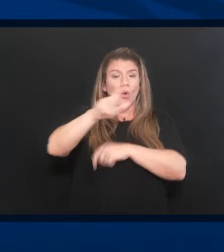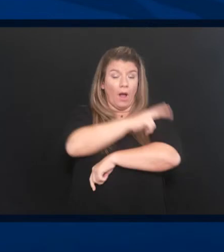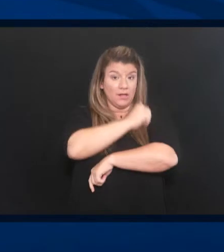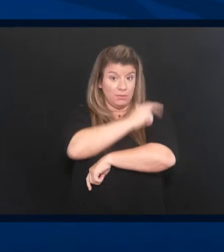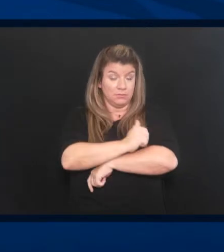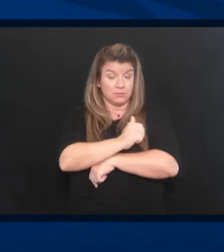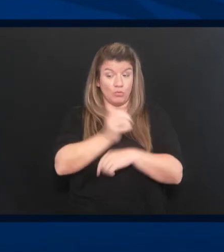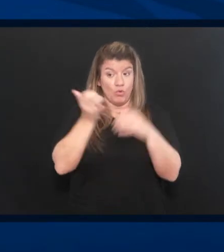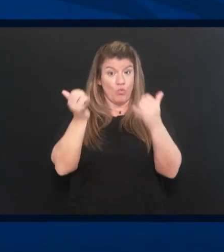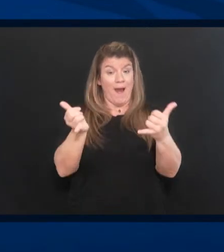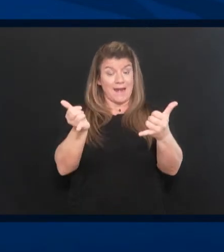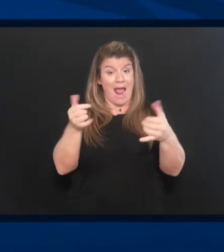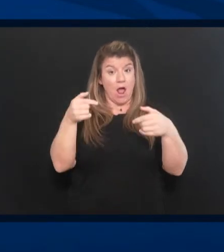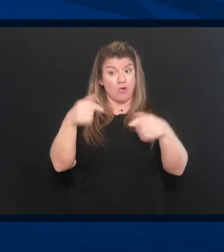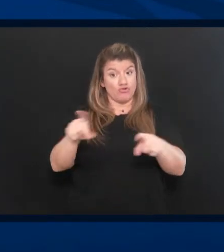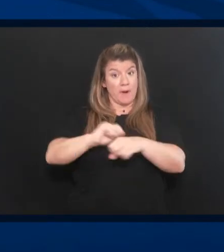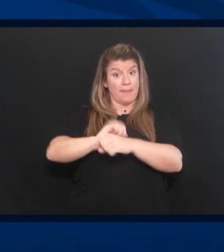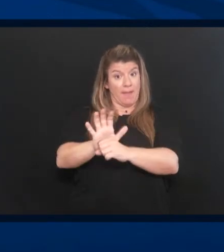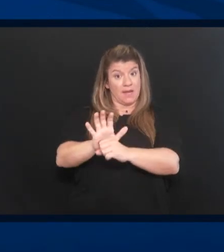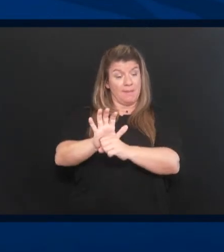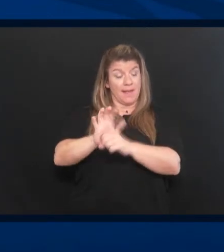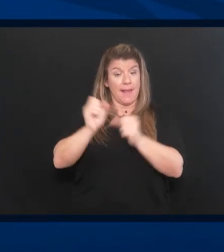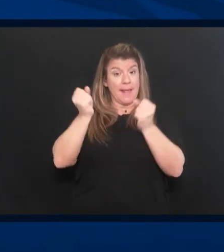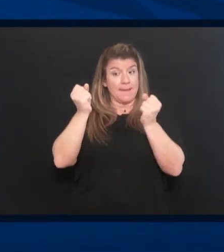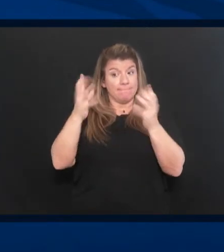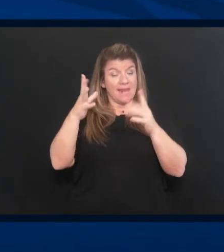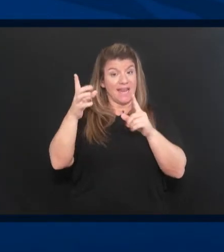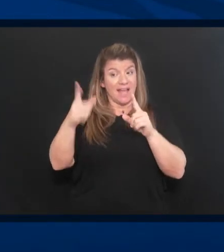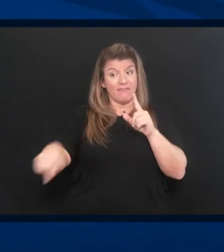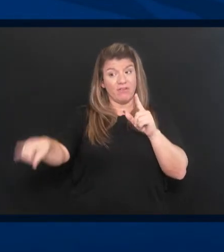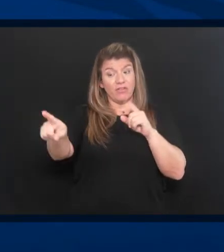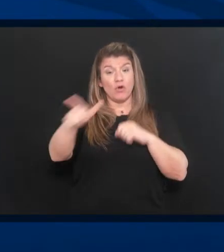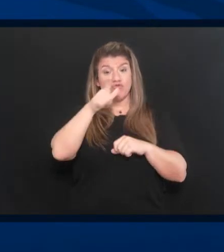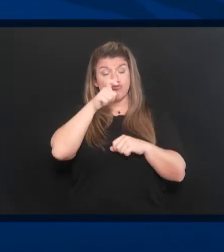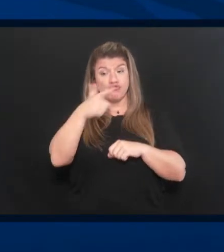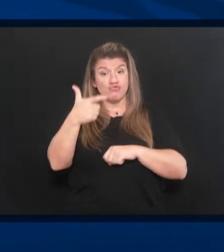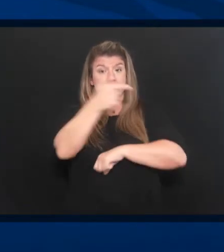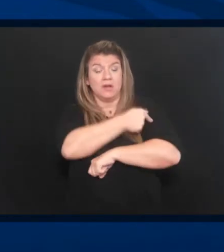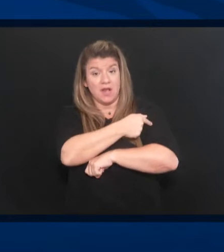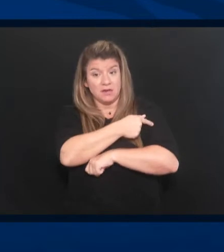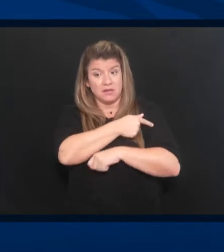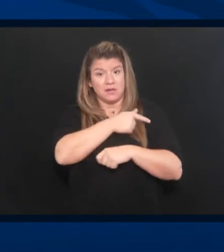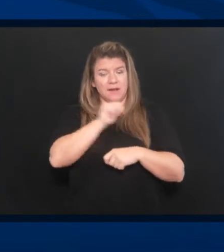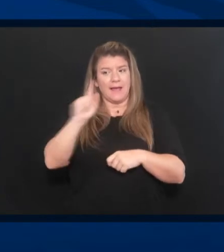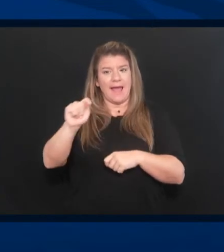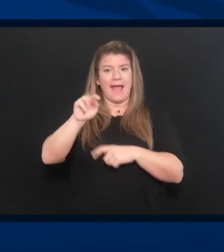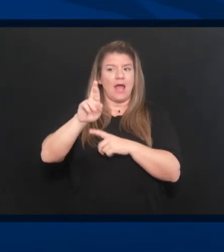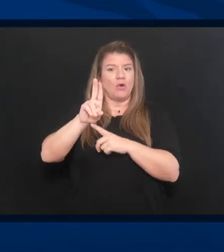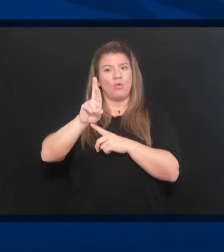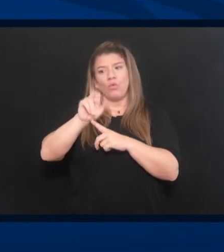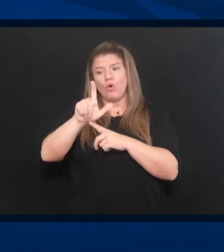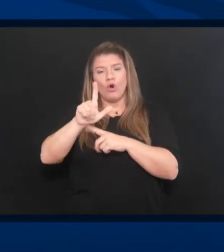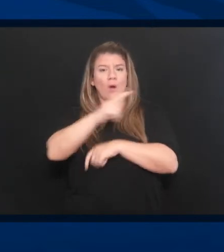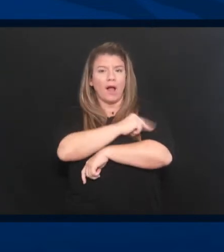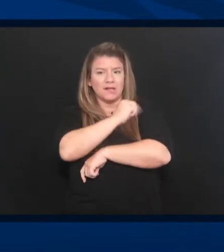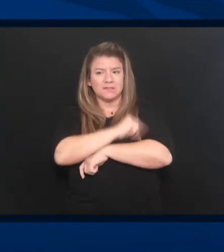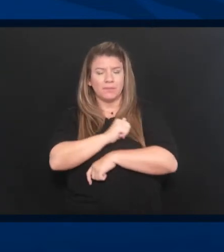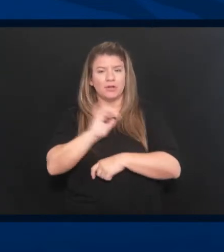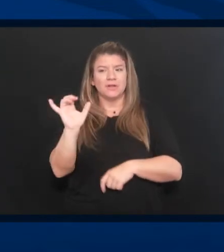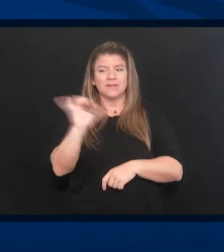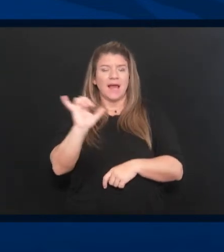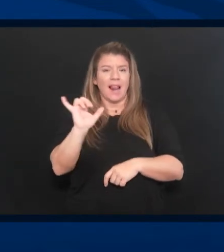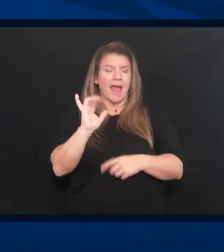in the pandemic, many of those who were vaccinated on staff at rural hospitals are near the end, and kind of like in your boat,